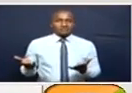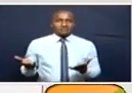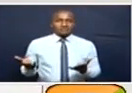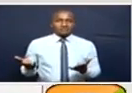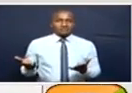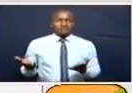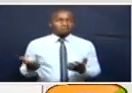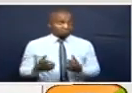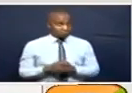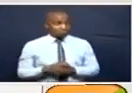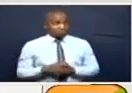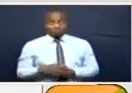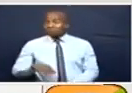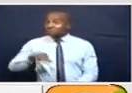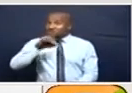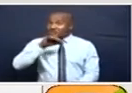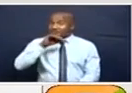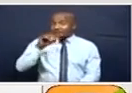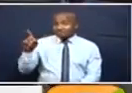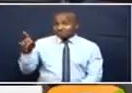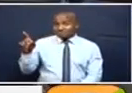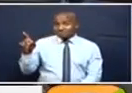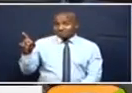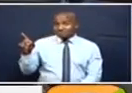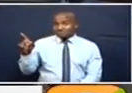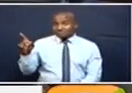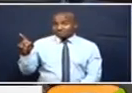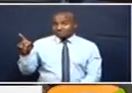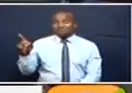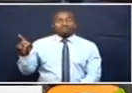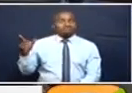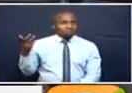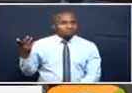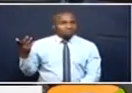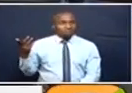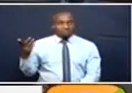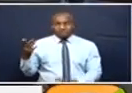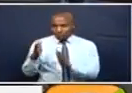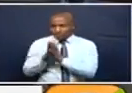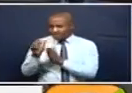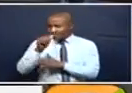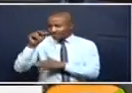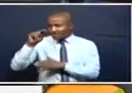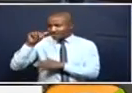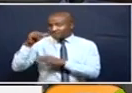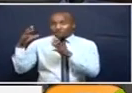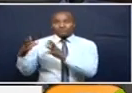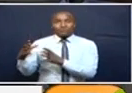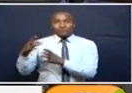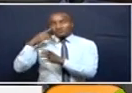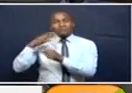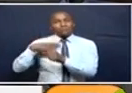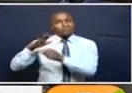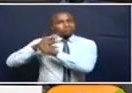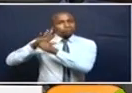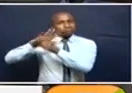Right, Raila Odinga, and we'll show you, was buoyed, and so were the other principals, if you saw that rally, with the crowds that they saw